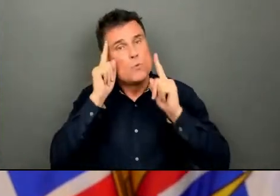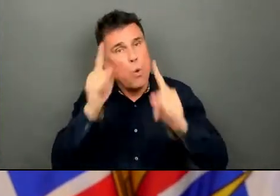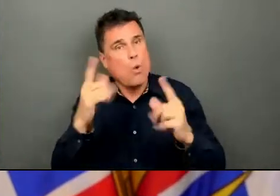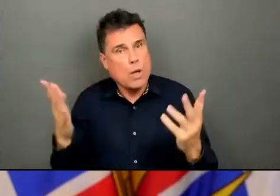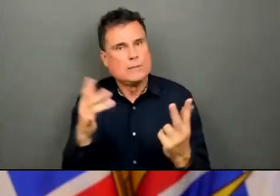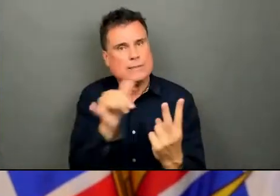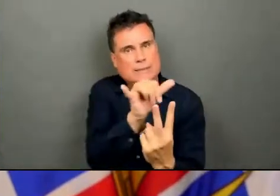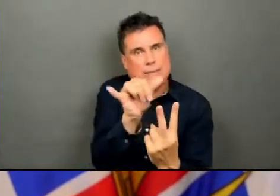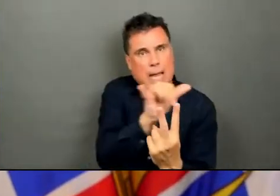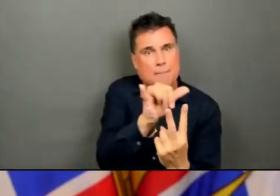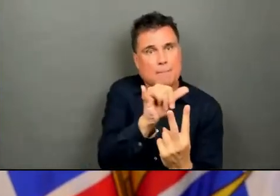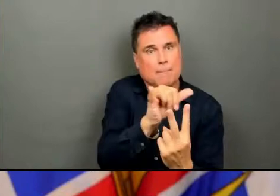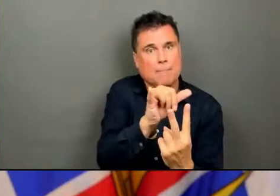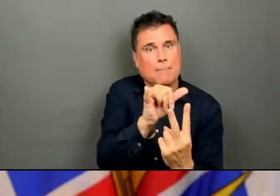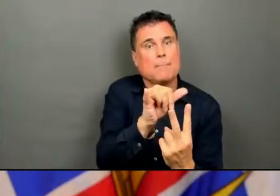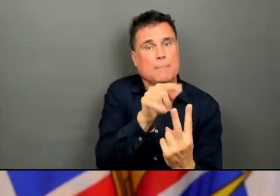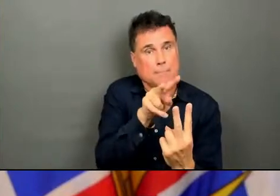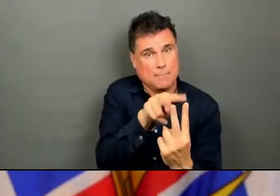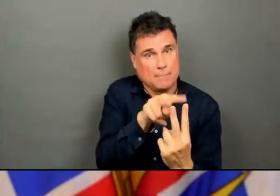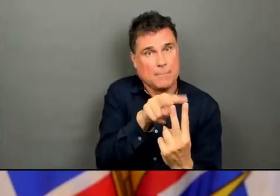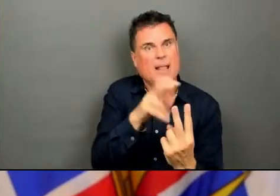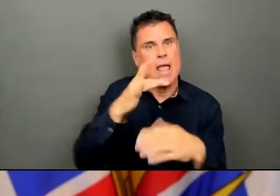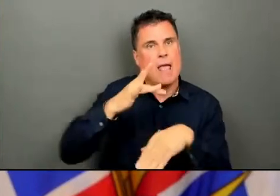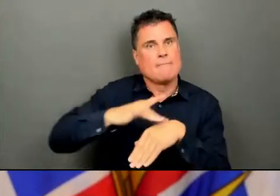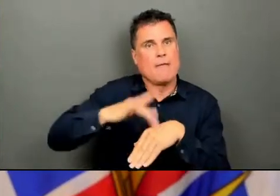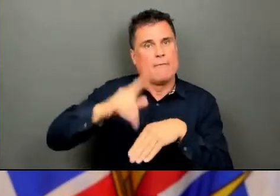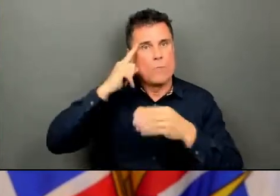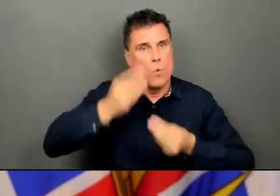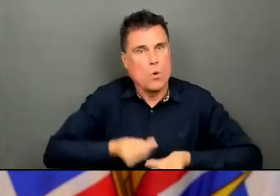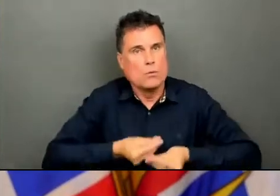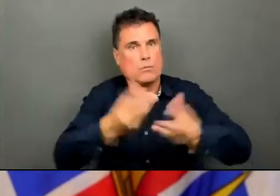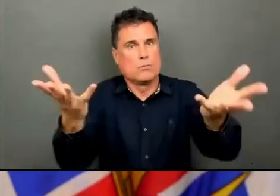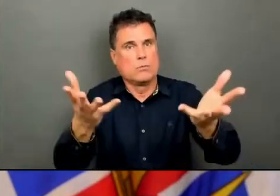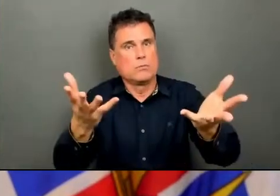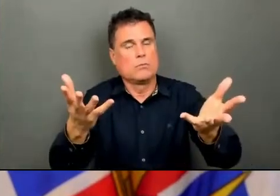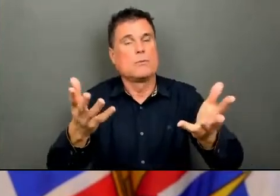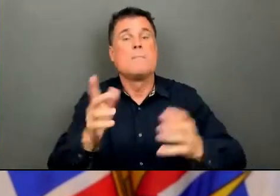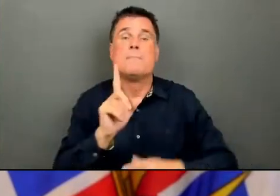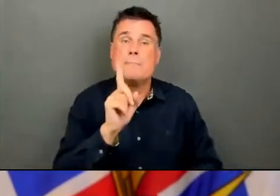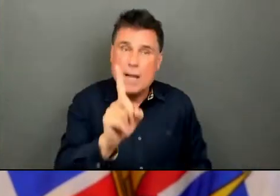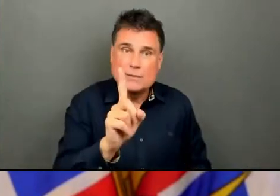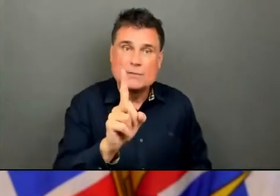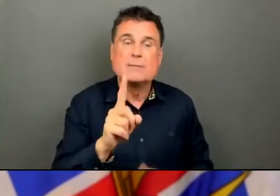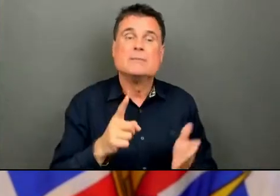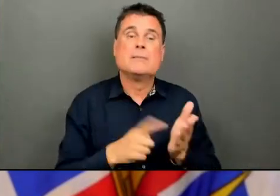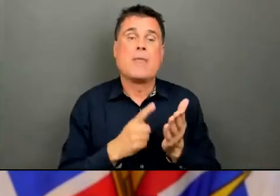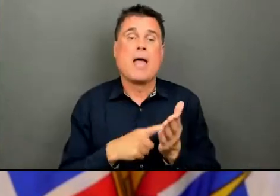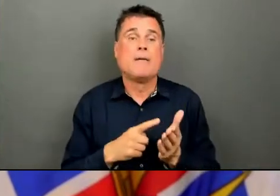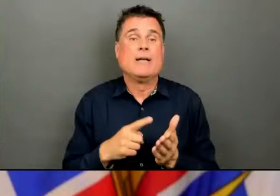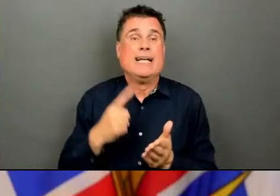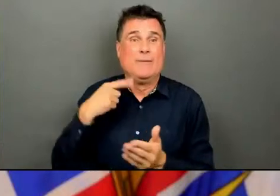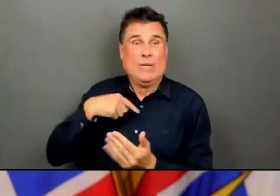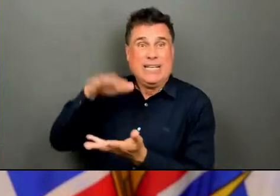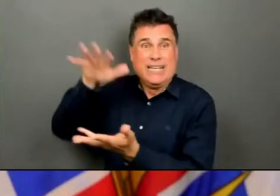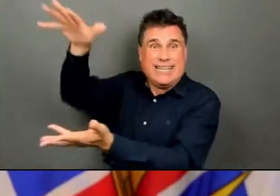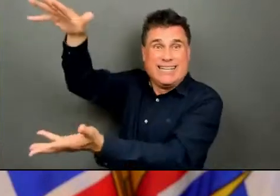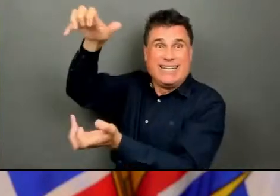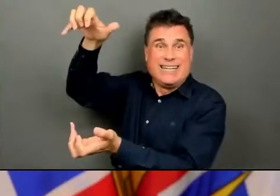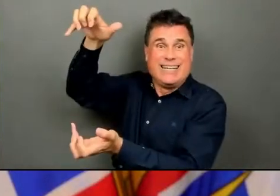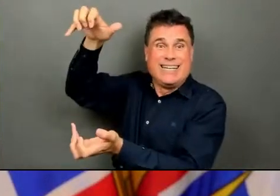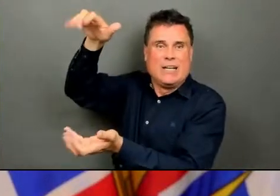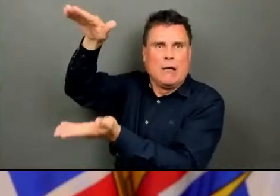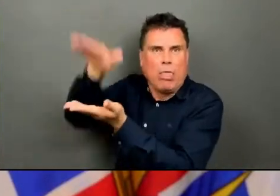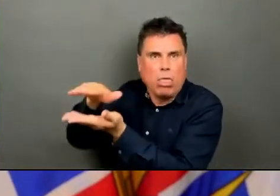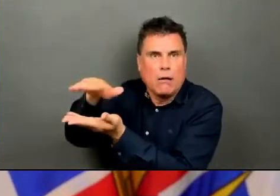clinic, but as I've mentioned, sometimes supply issues, when we have this rapid just-in-time response,